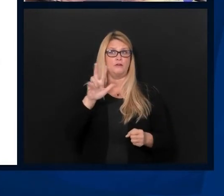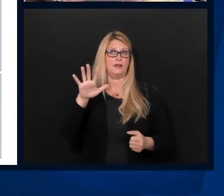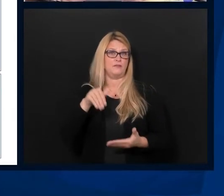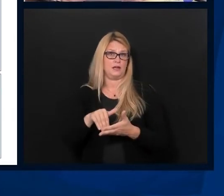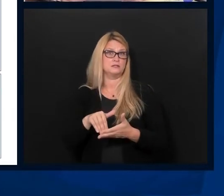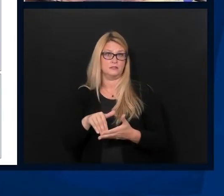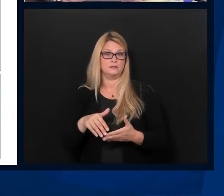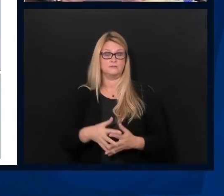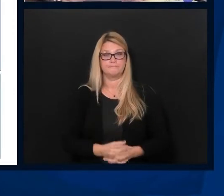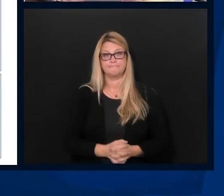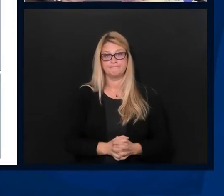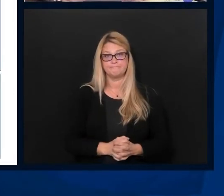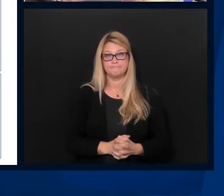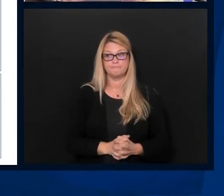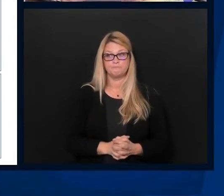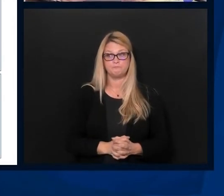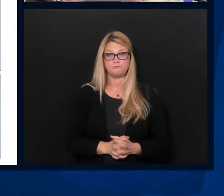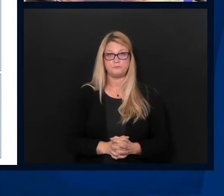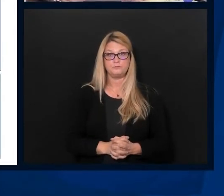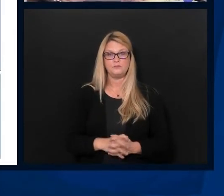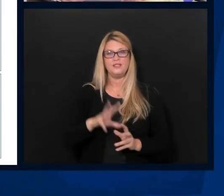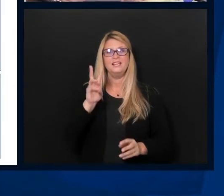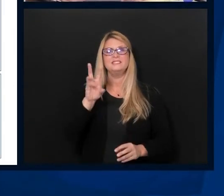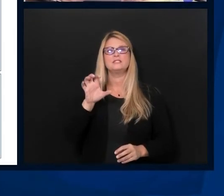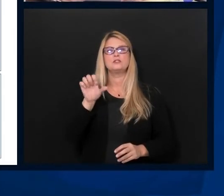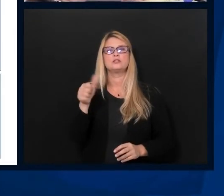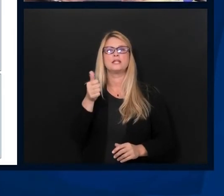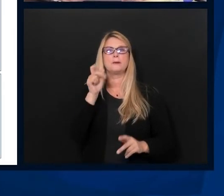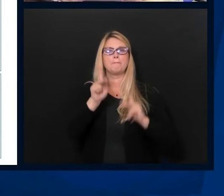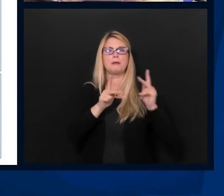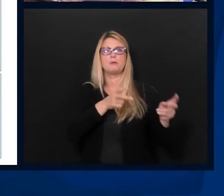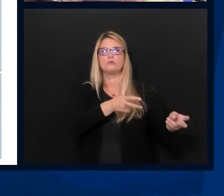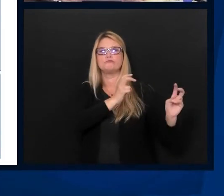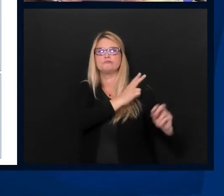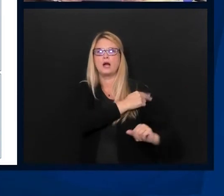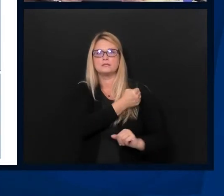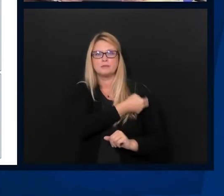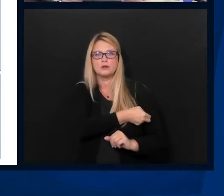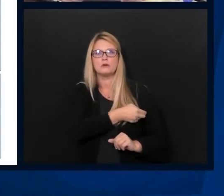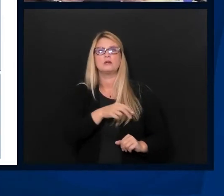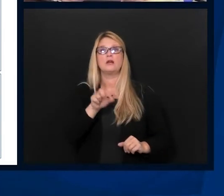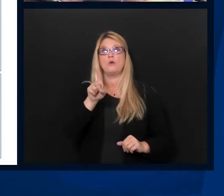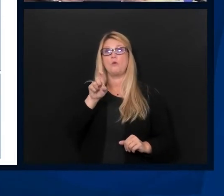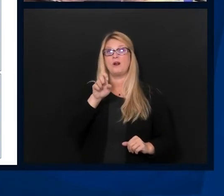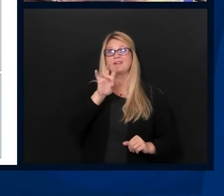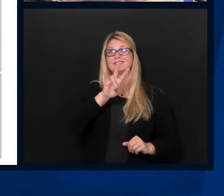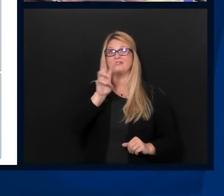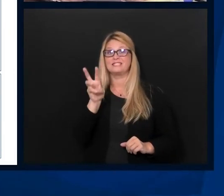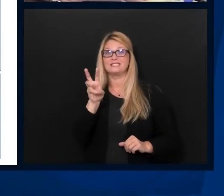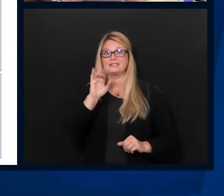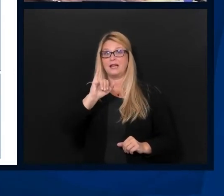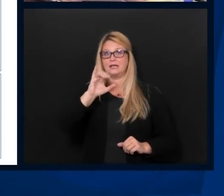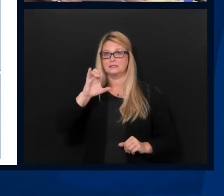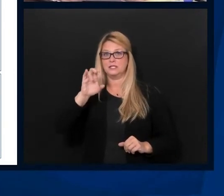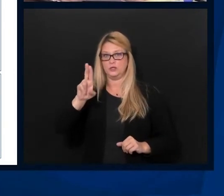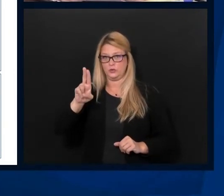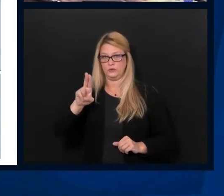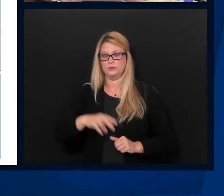35,000. We have 610 patients hospitalized now and 176 in the ICU